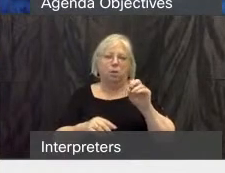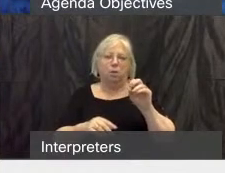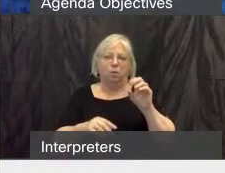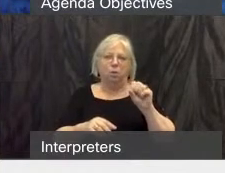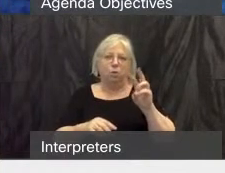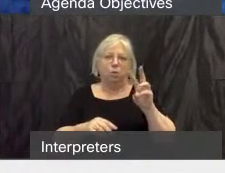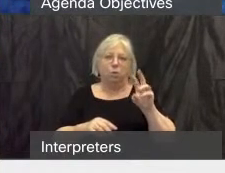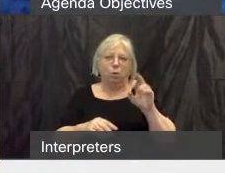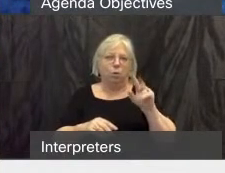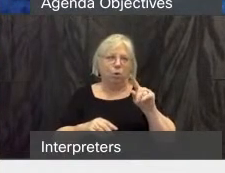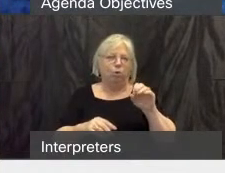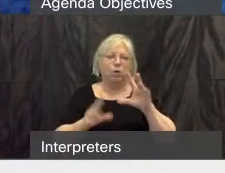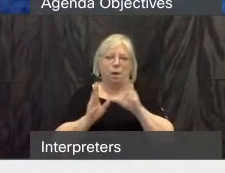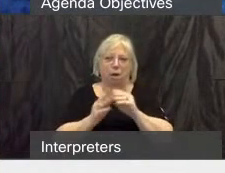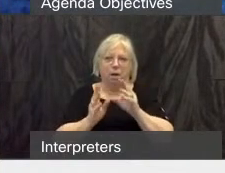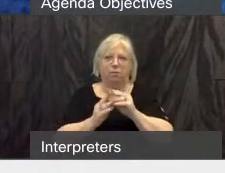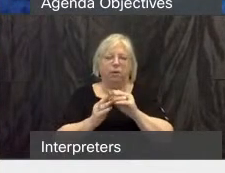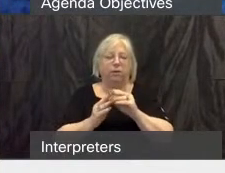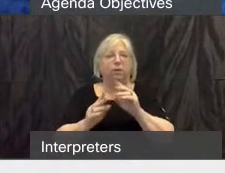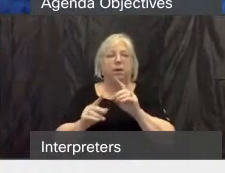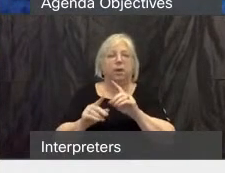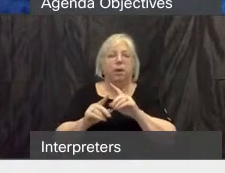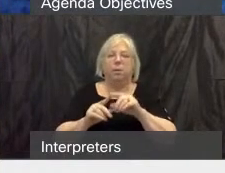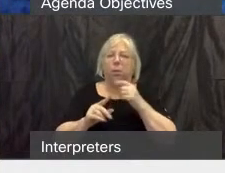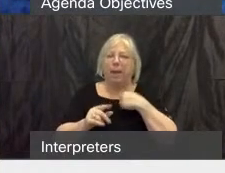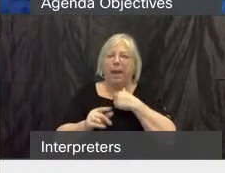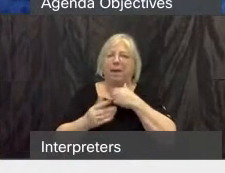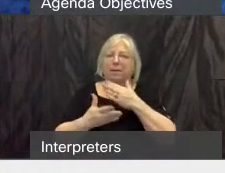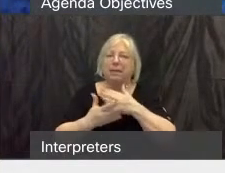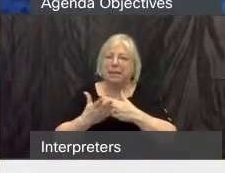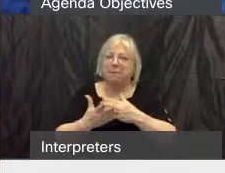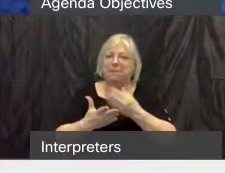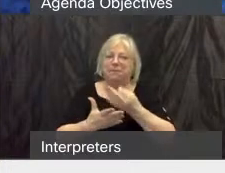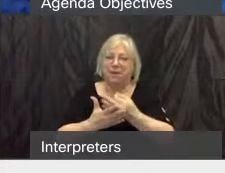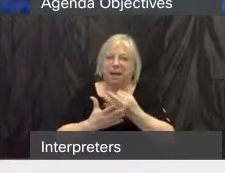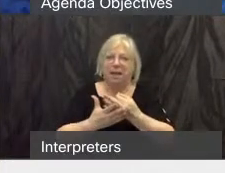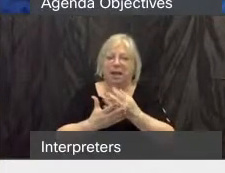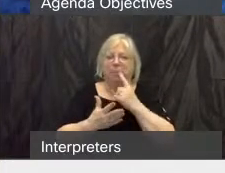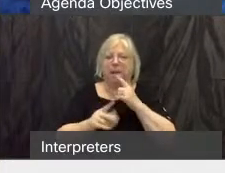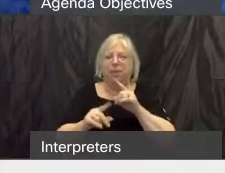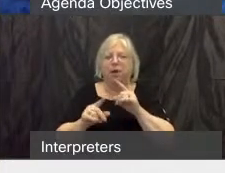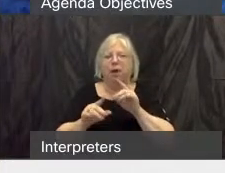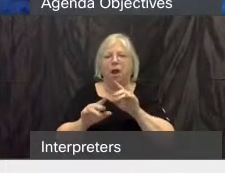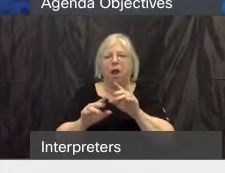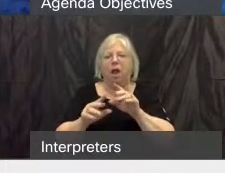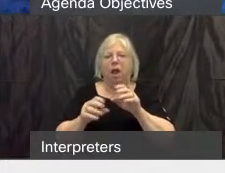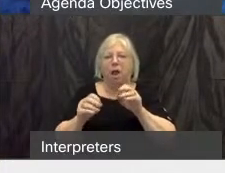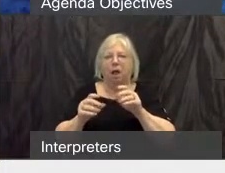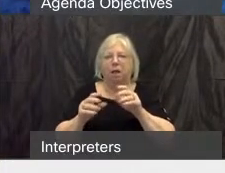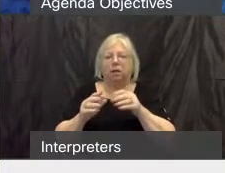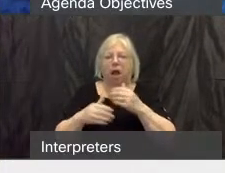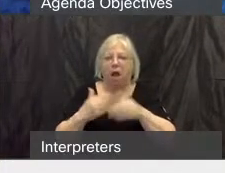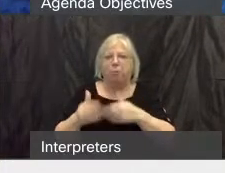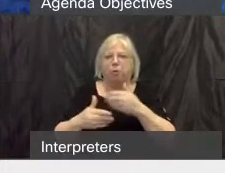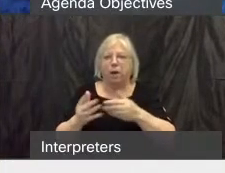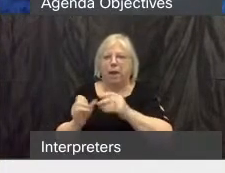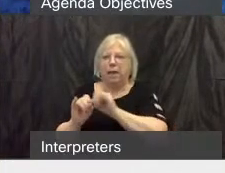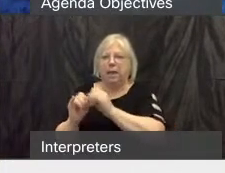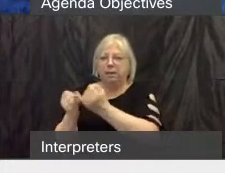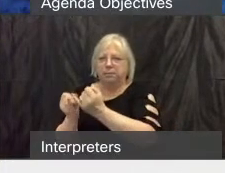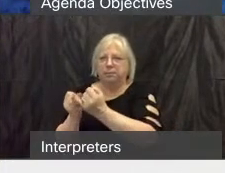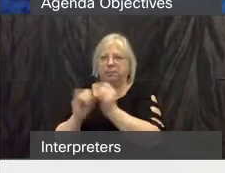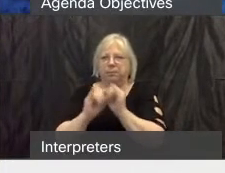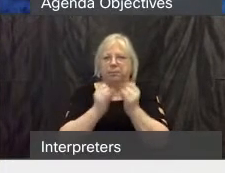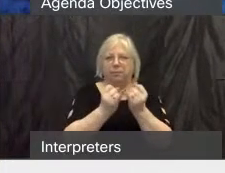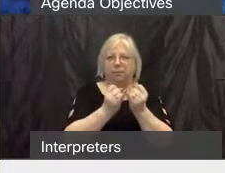have funding, some of the funding, and they're operating in silos. And I think that until we get to the point where